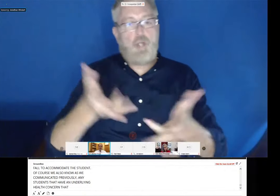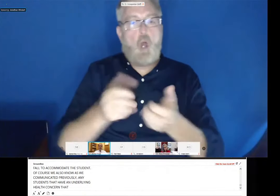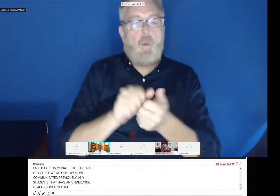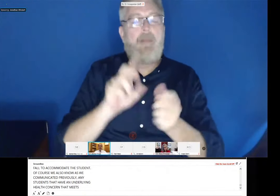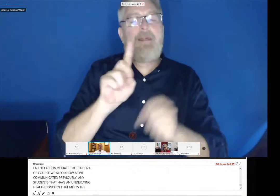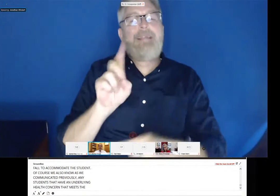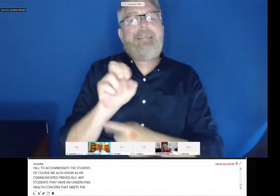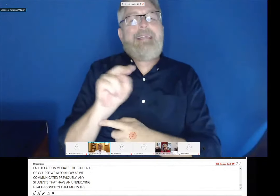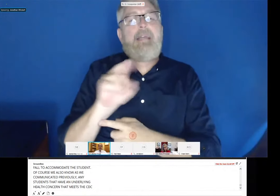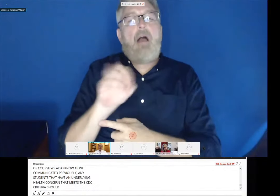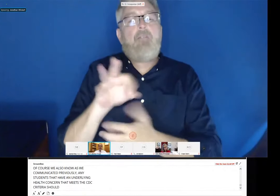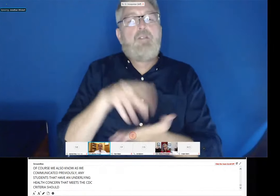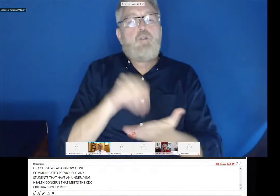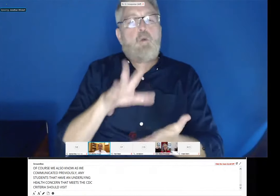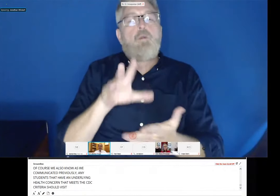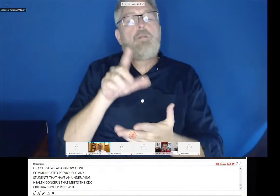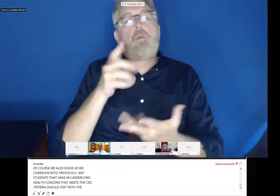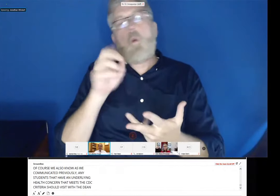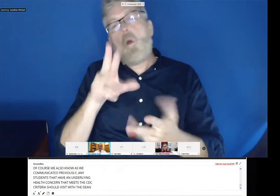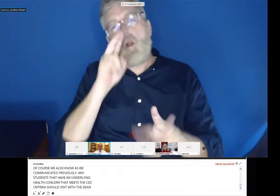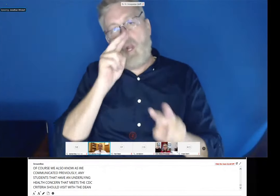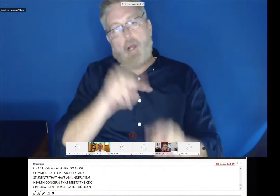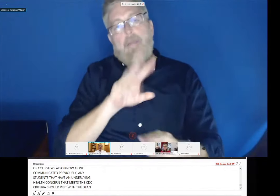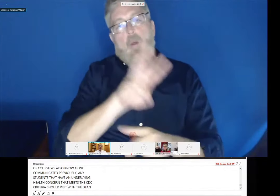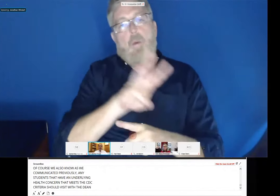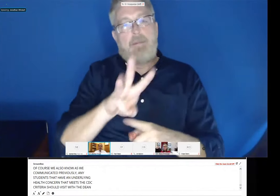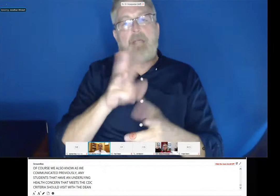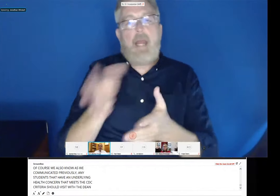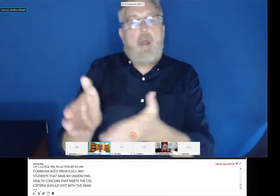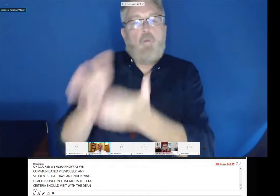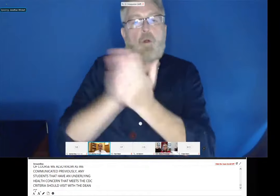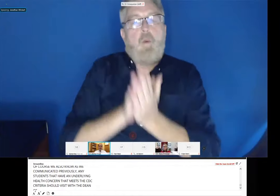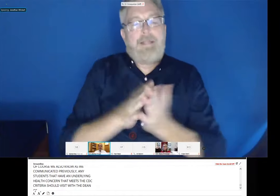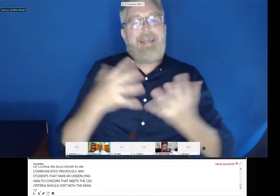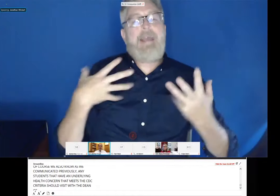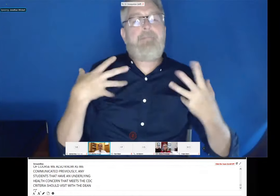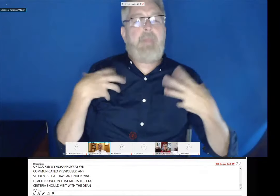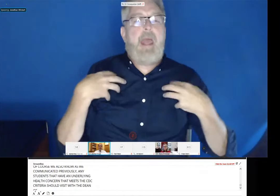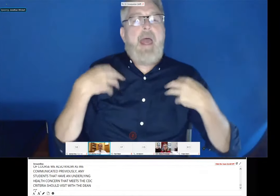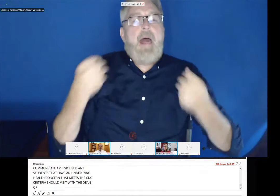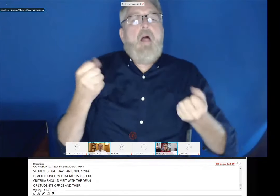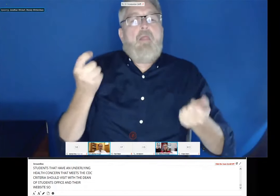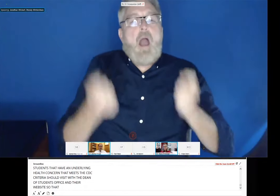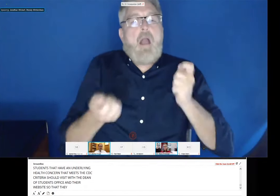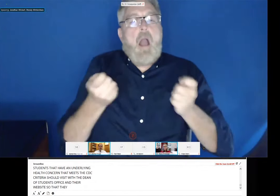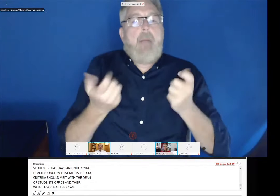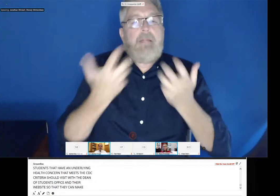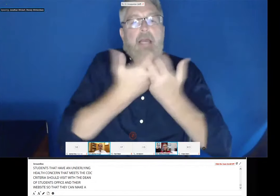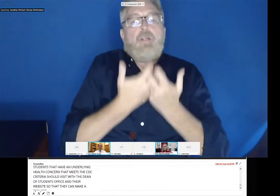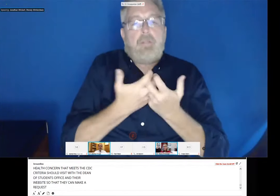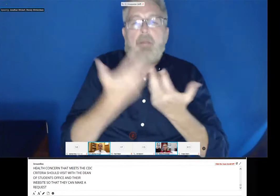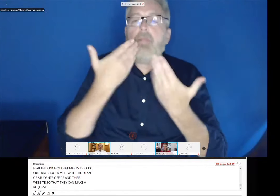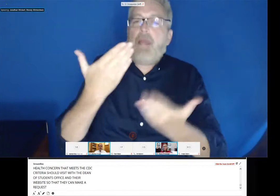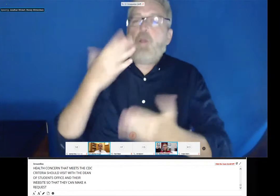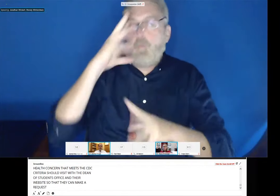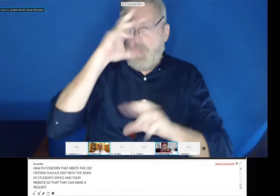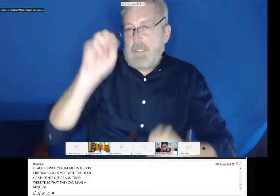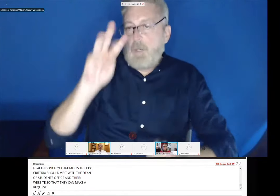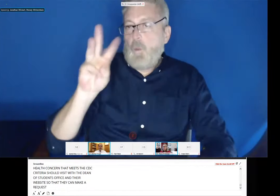Students office and their website so that they can make a request for a health accommodation. So, thank you, President